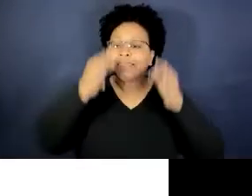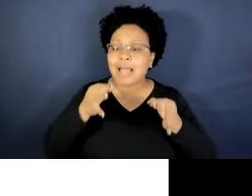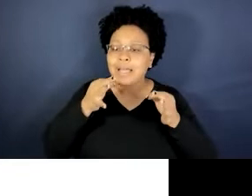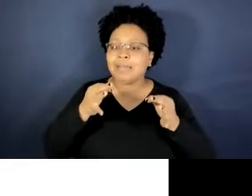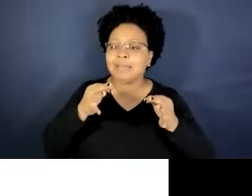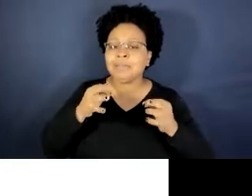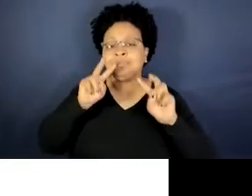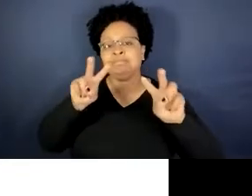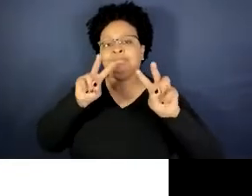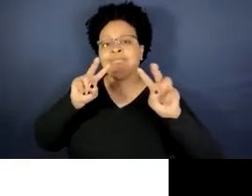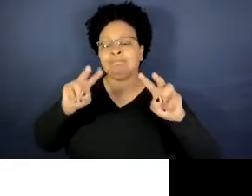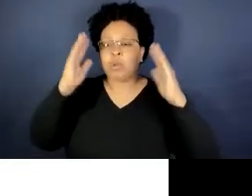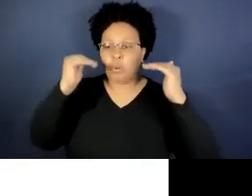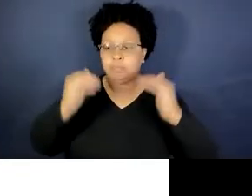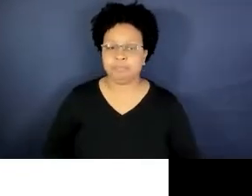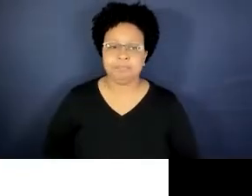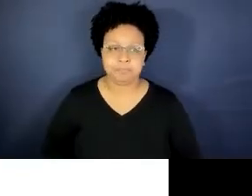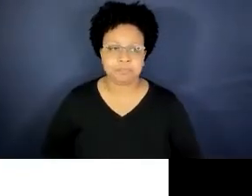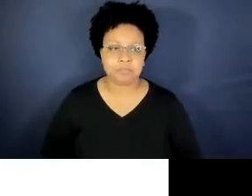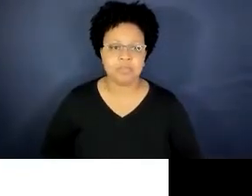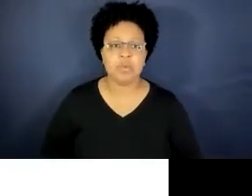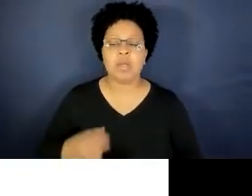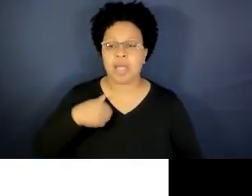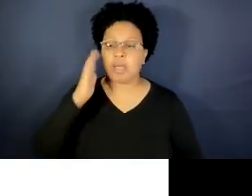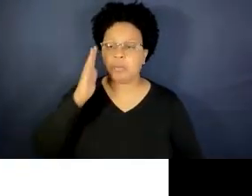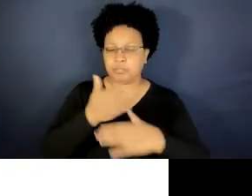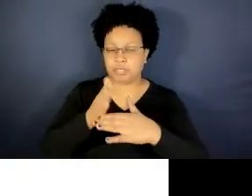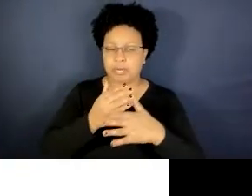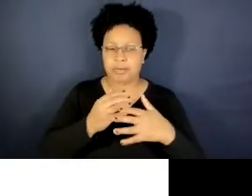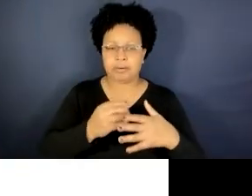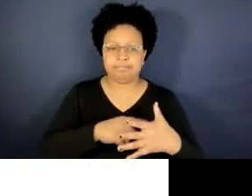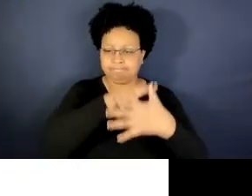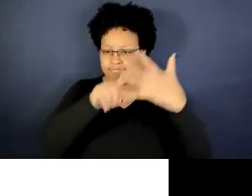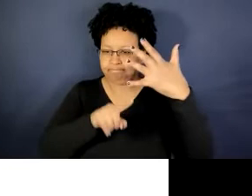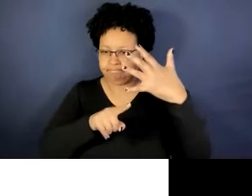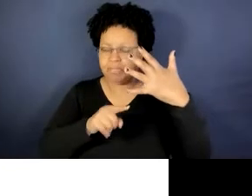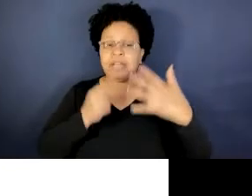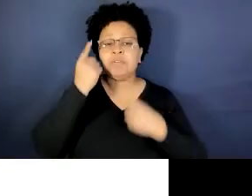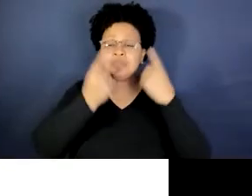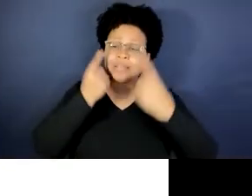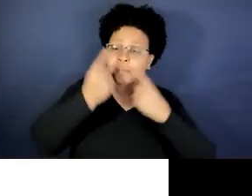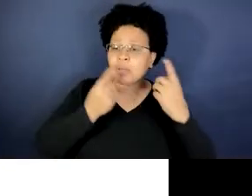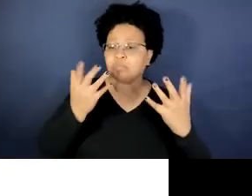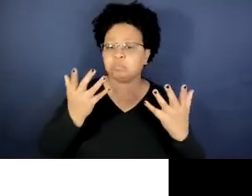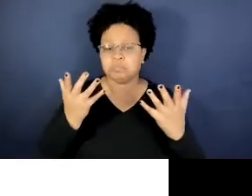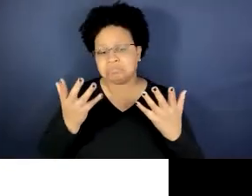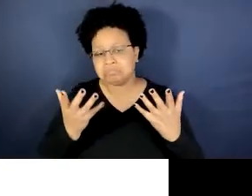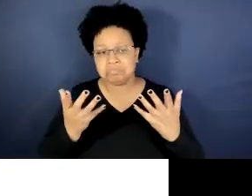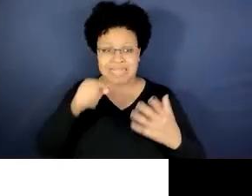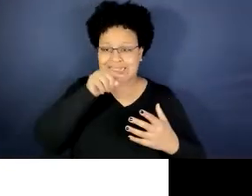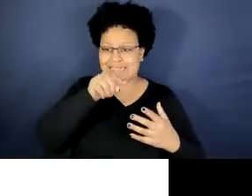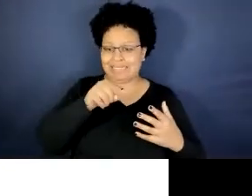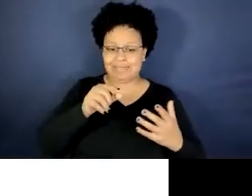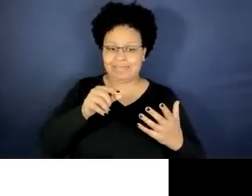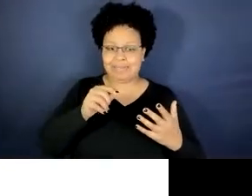of wellness that Dr. Holt shared with you. And I'm going to share these with you because when you think about this, you think about it. This is not